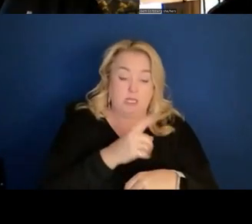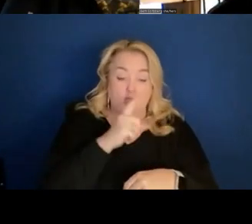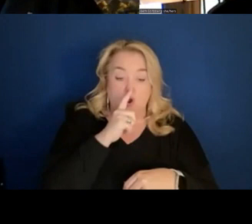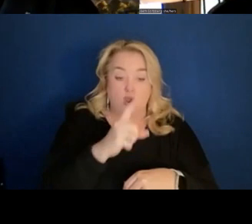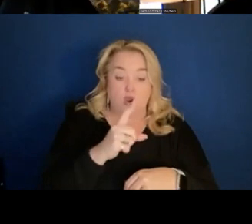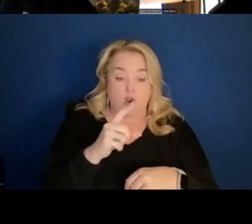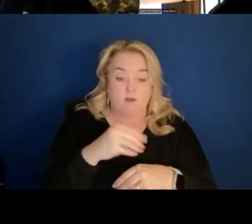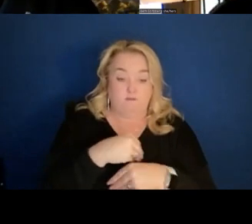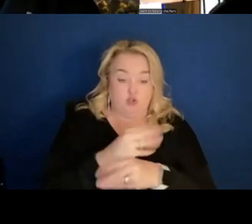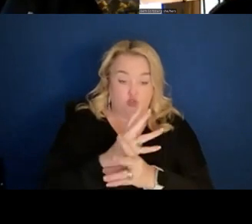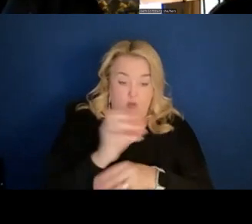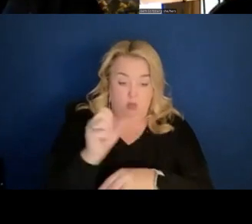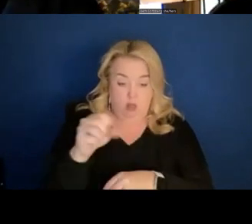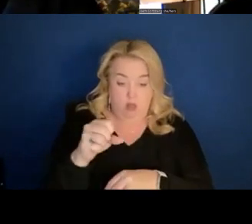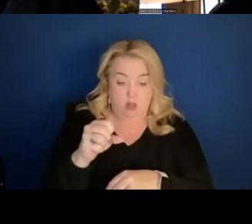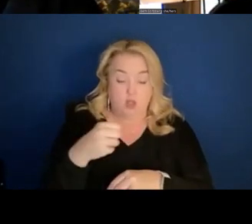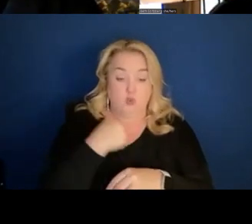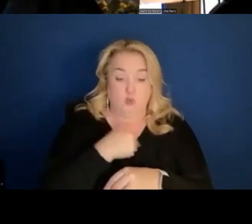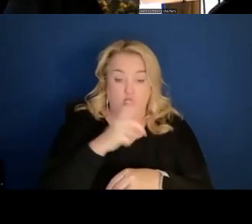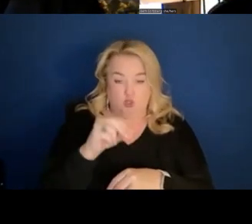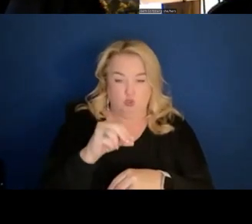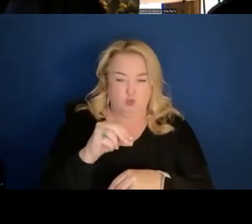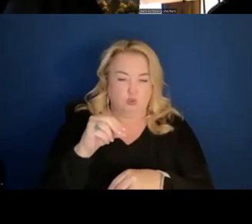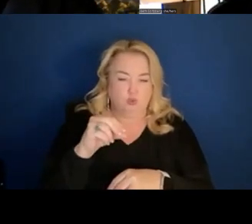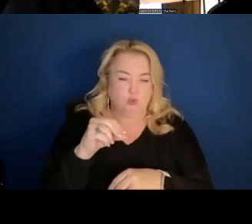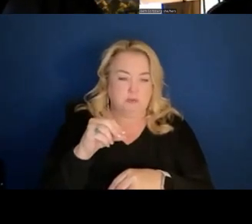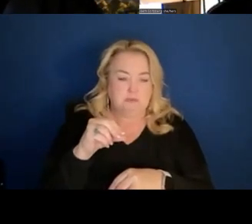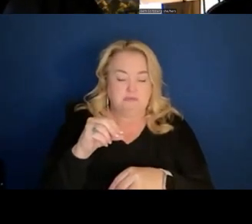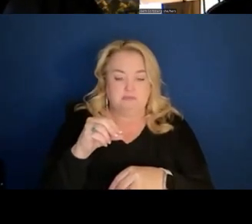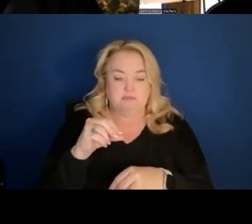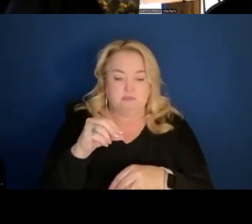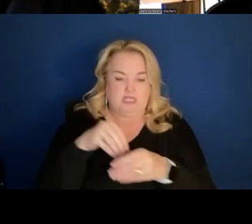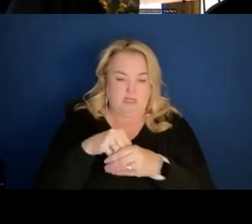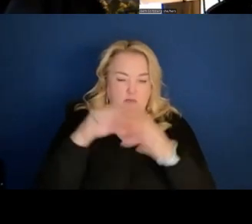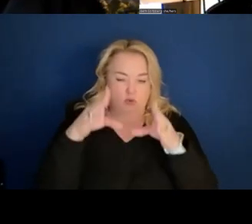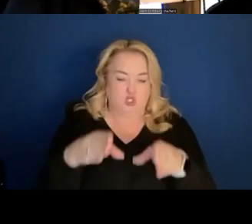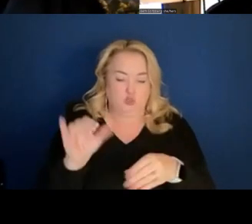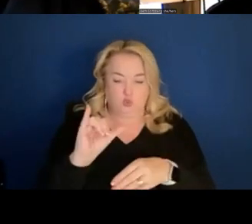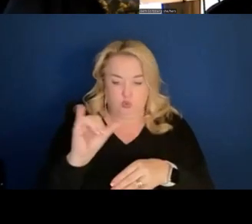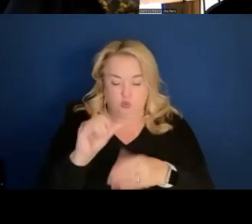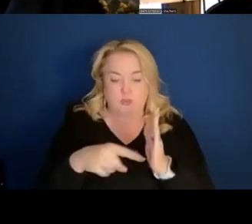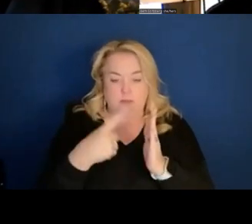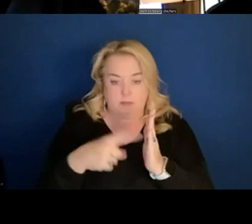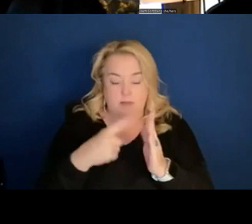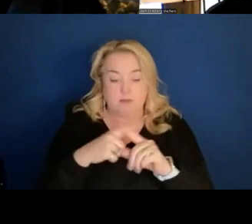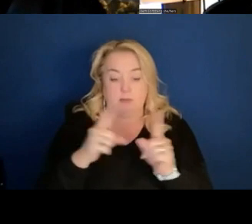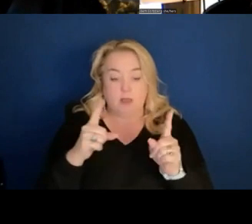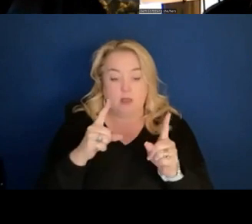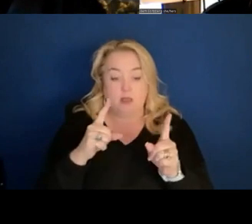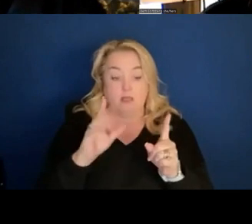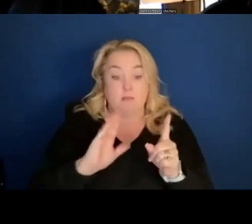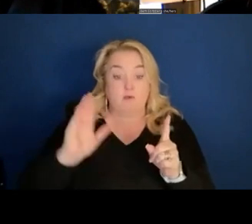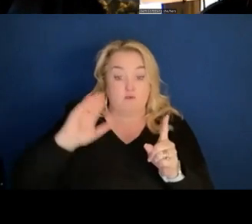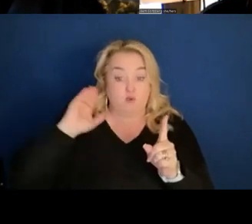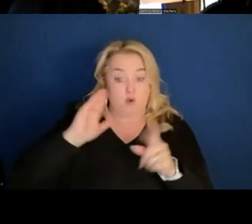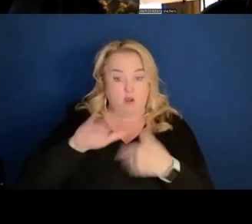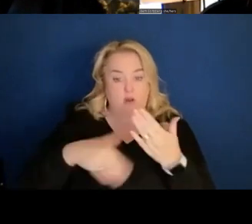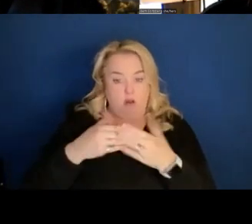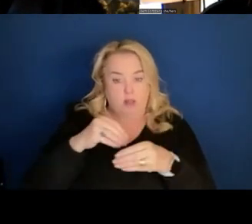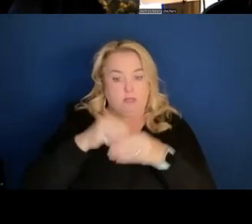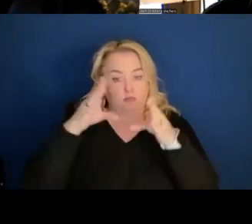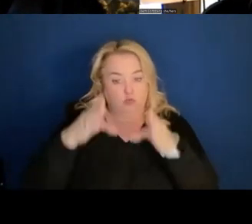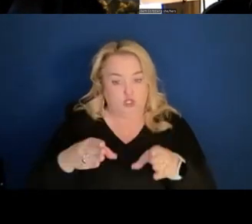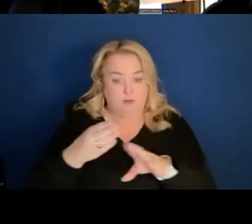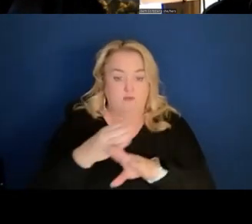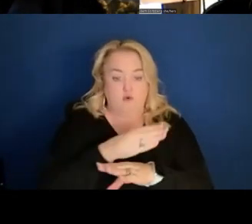they're virtual. We do a hybrid as well, so we will offer some in-person programs. They were all in person prior to